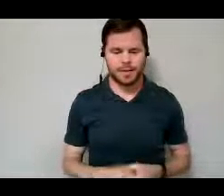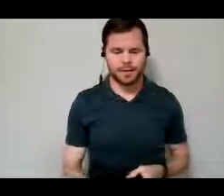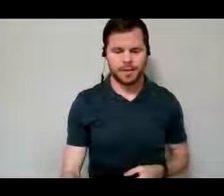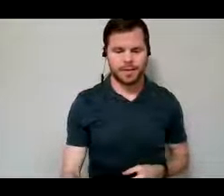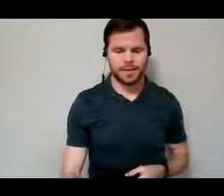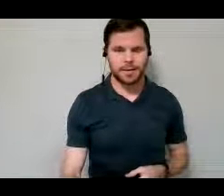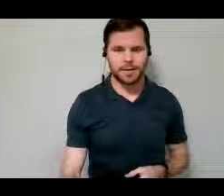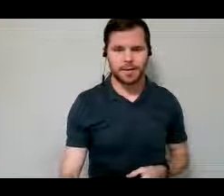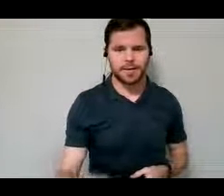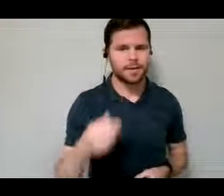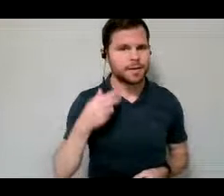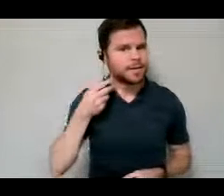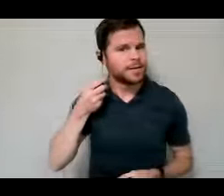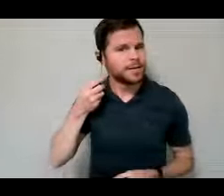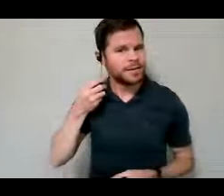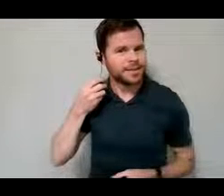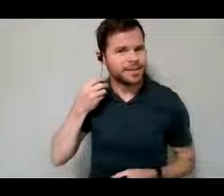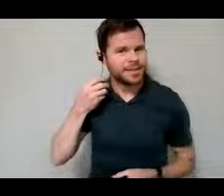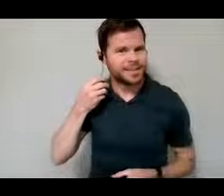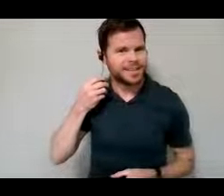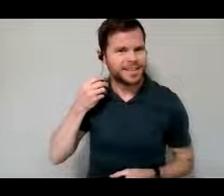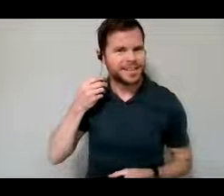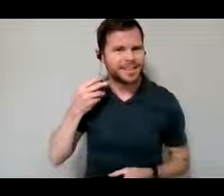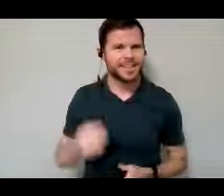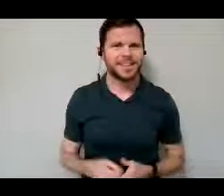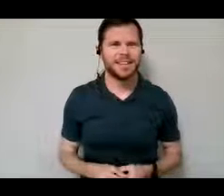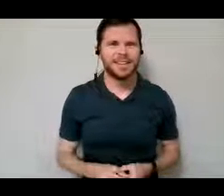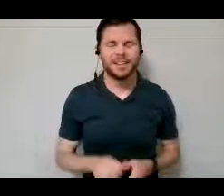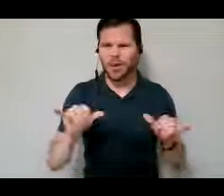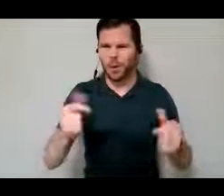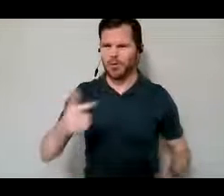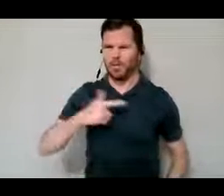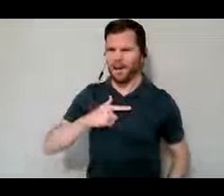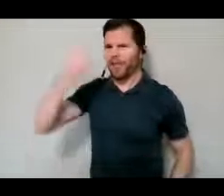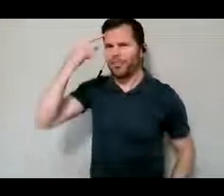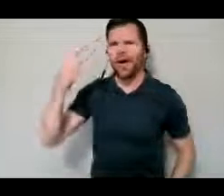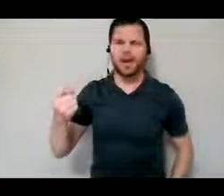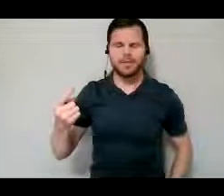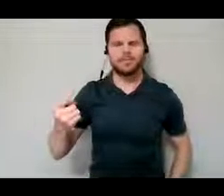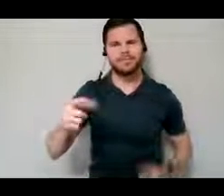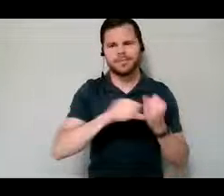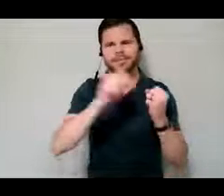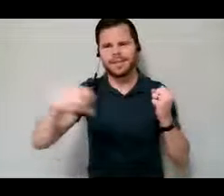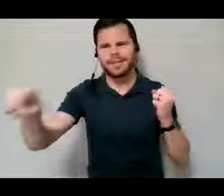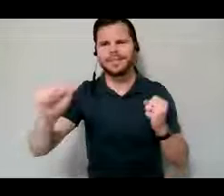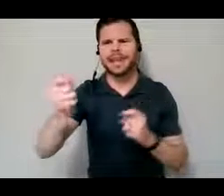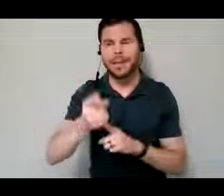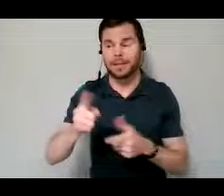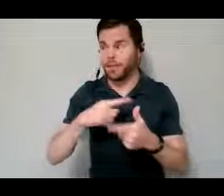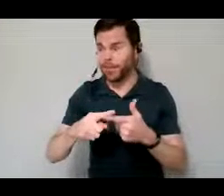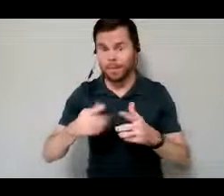Guys are whipping through it so fast. I'm like, it's probably gonna be like another 10 minutes before they get to me. And then I heard my